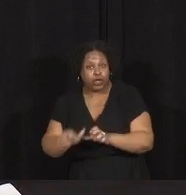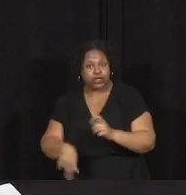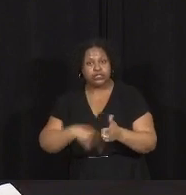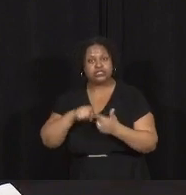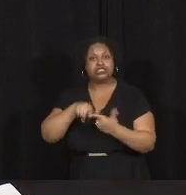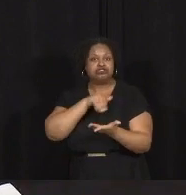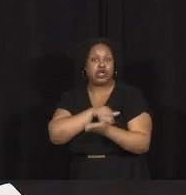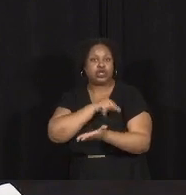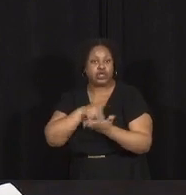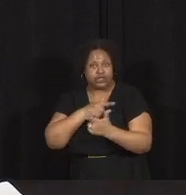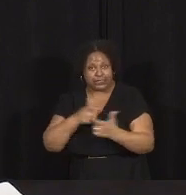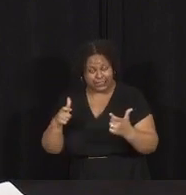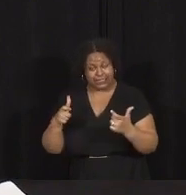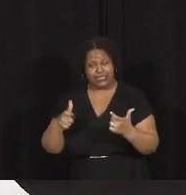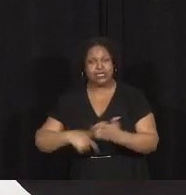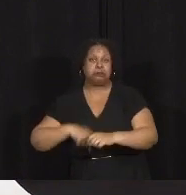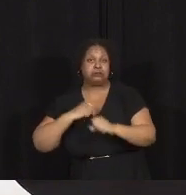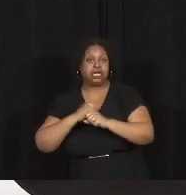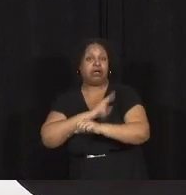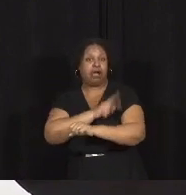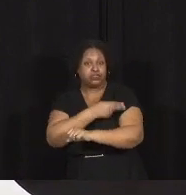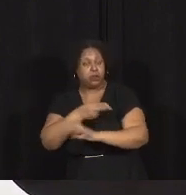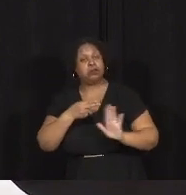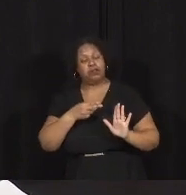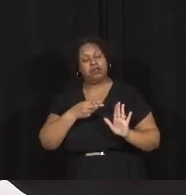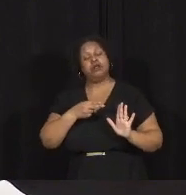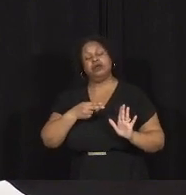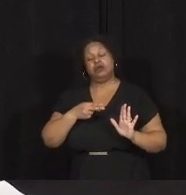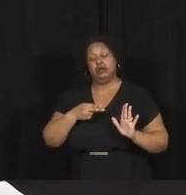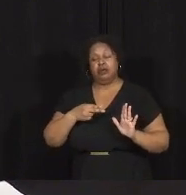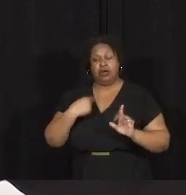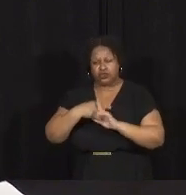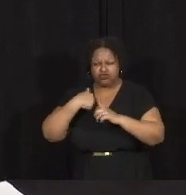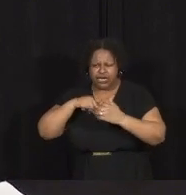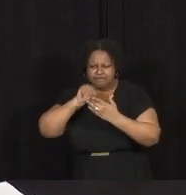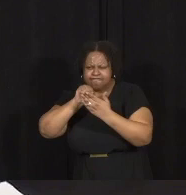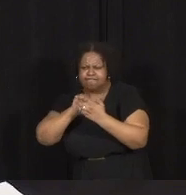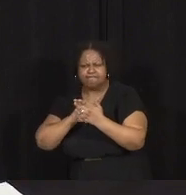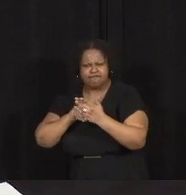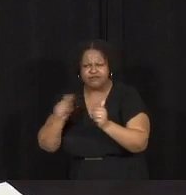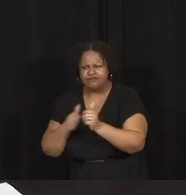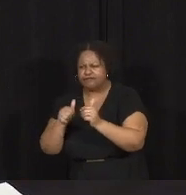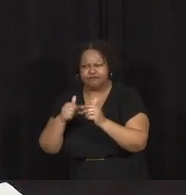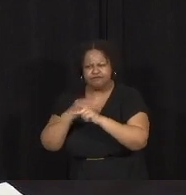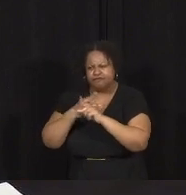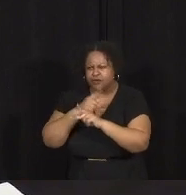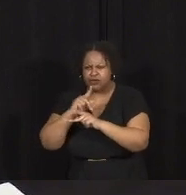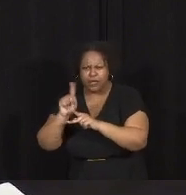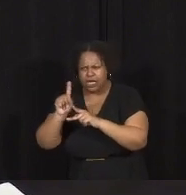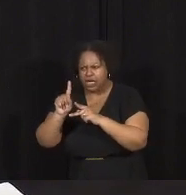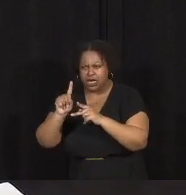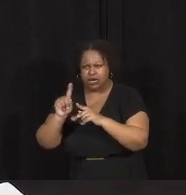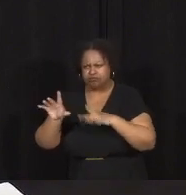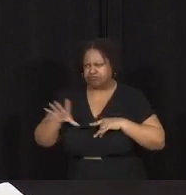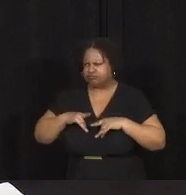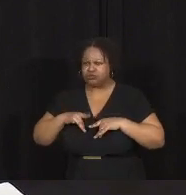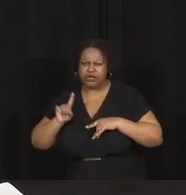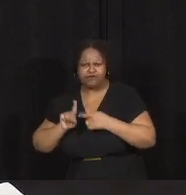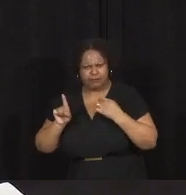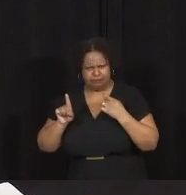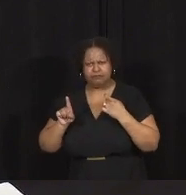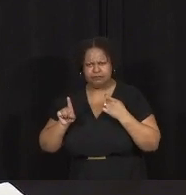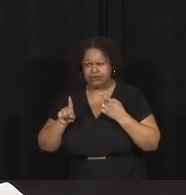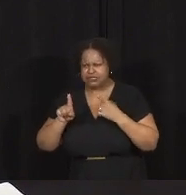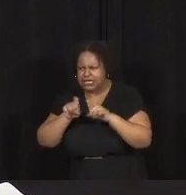symptomatic contacts of cases, and taken as a whole, we need to use testing as